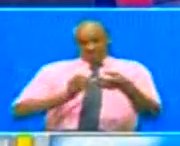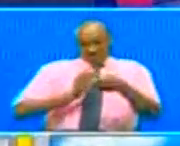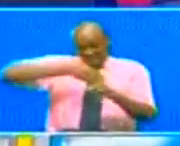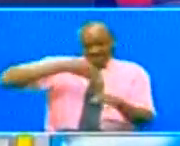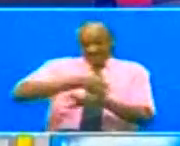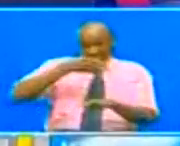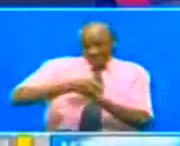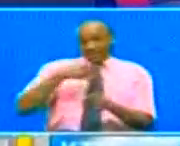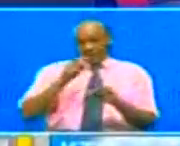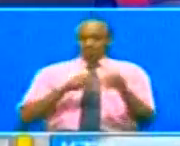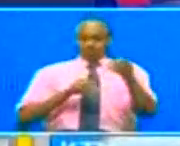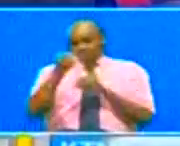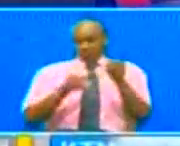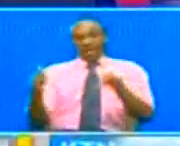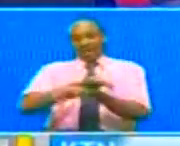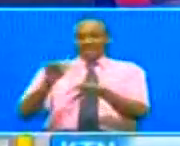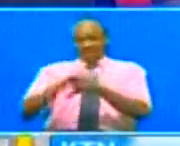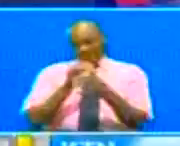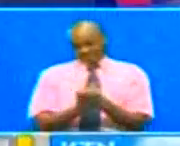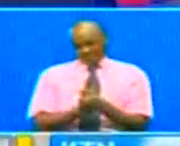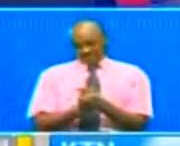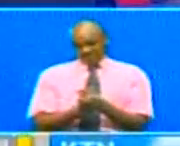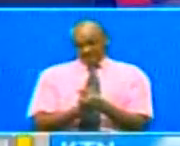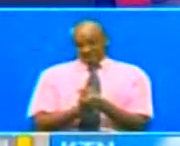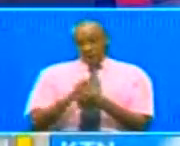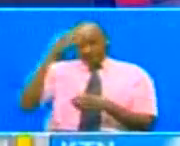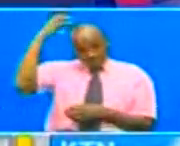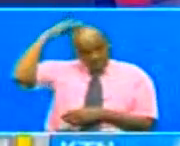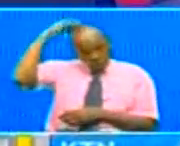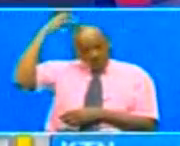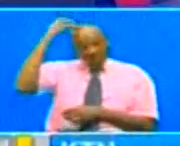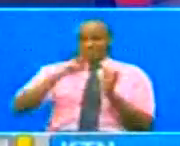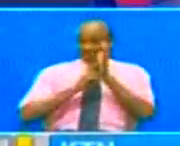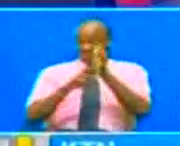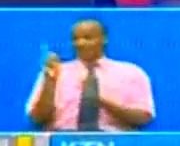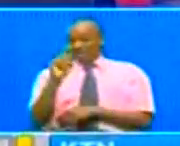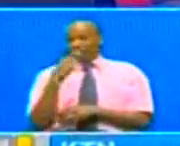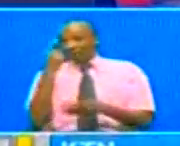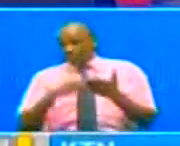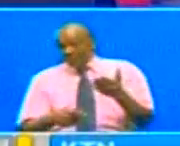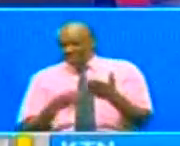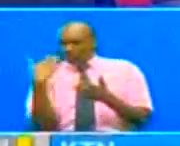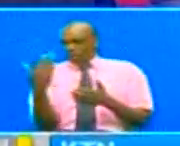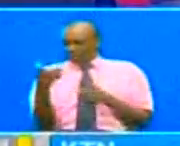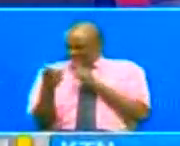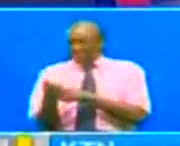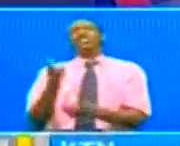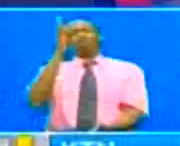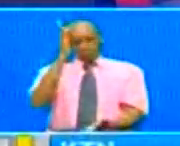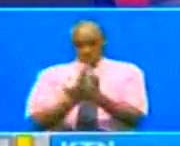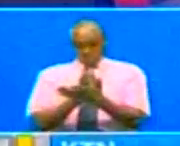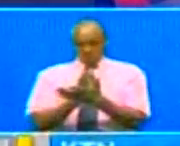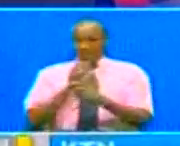up the fraudulent dealings. Now, the Pope's representative in Nairobi says the documents held by KTN are authentic and